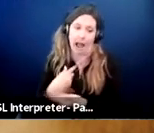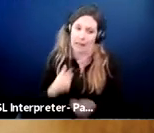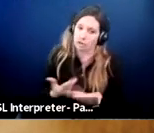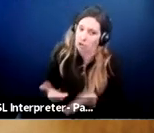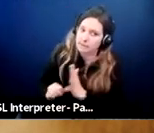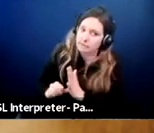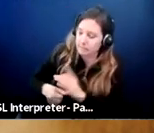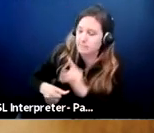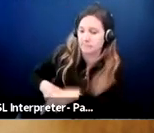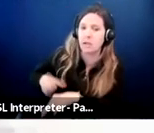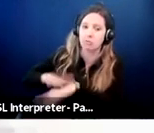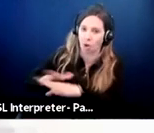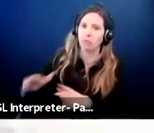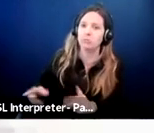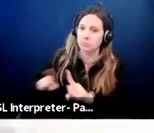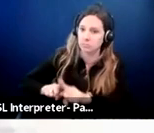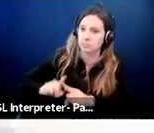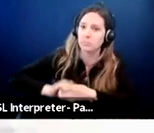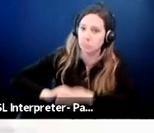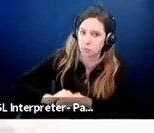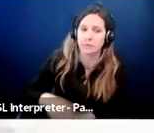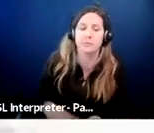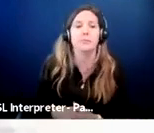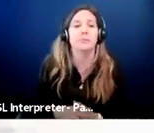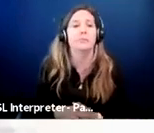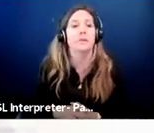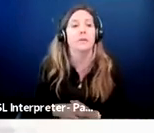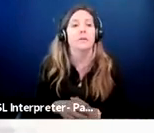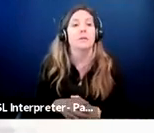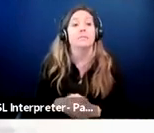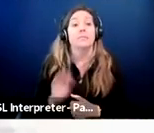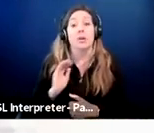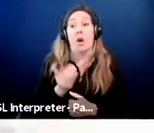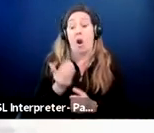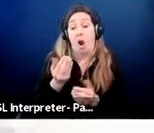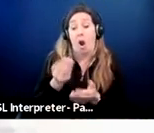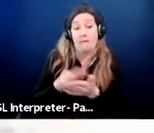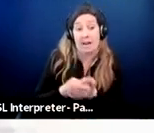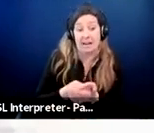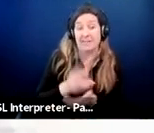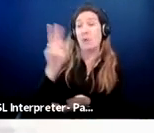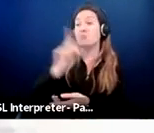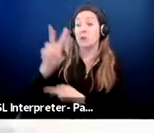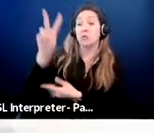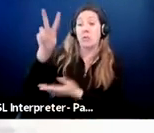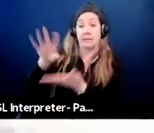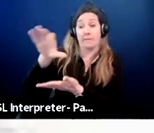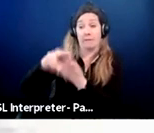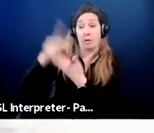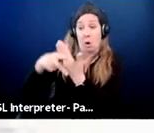So when we talk about five key areas where most of the funding is, over the 2,500 programs, there's five areas